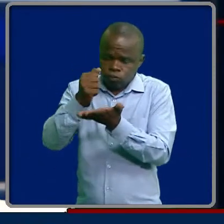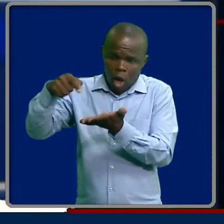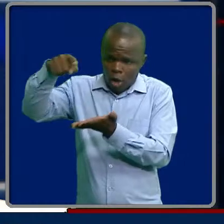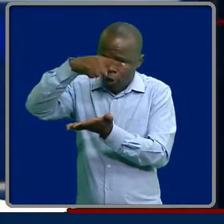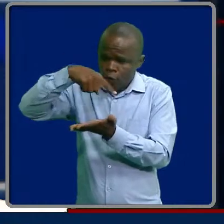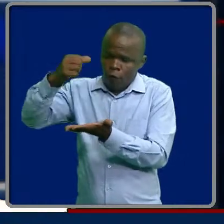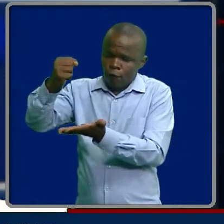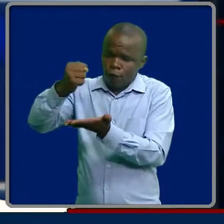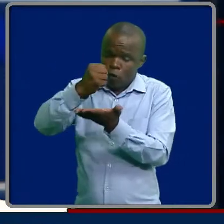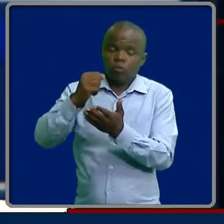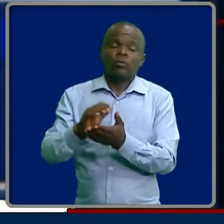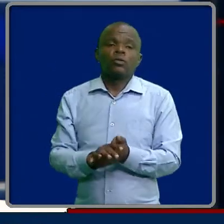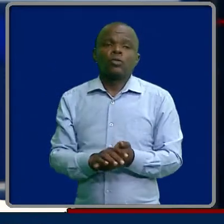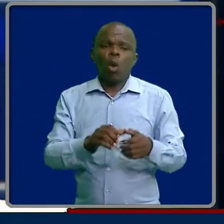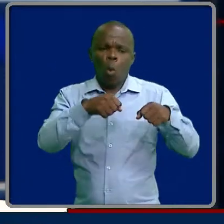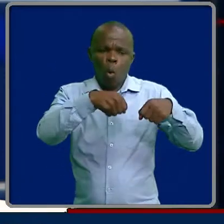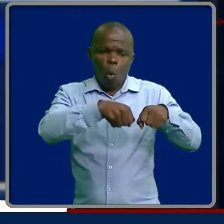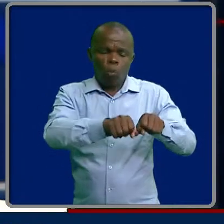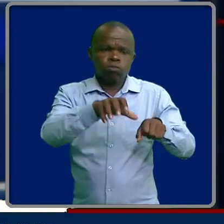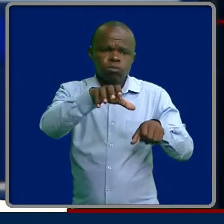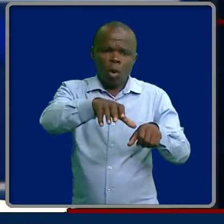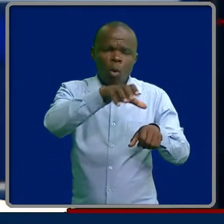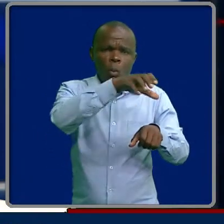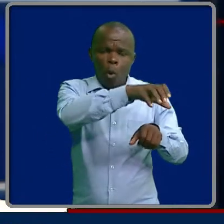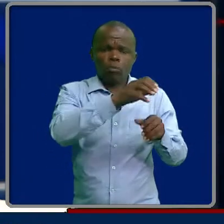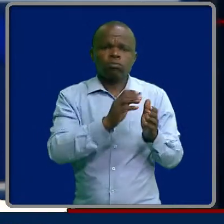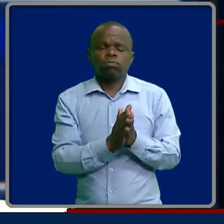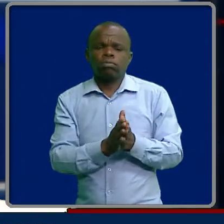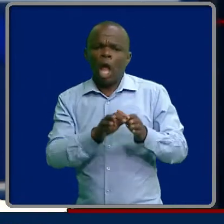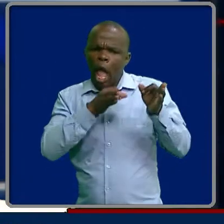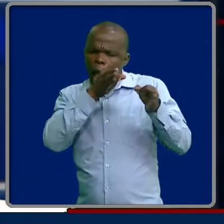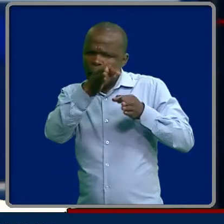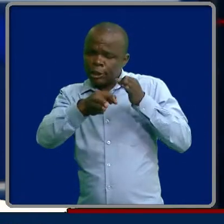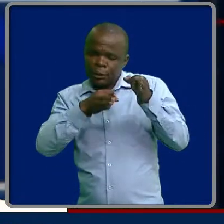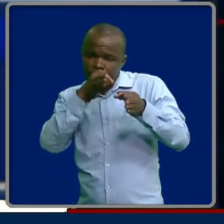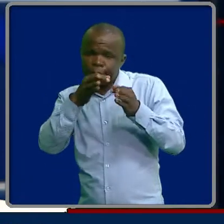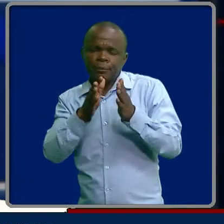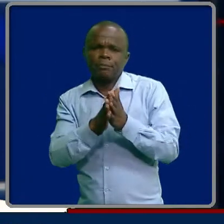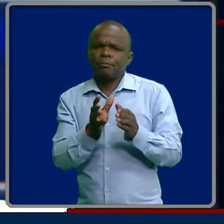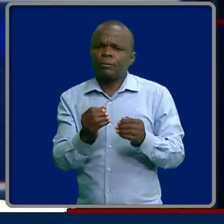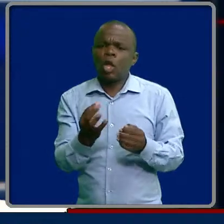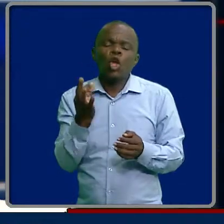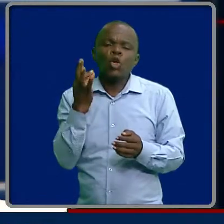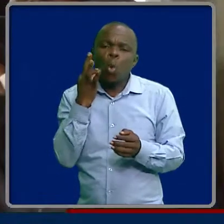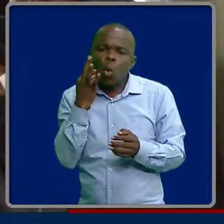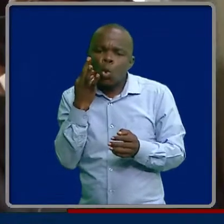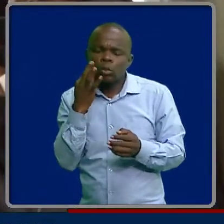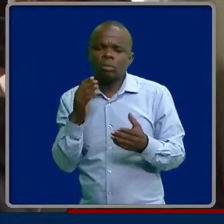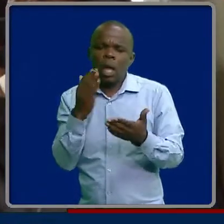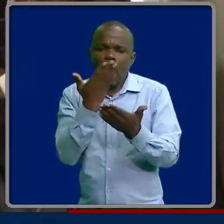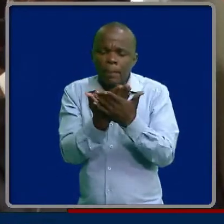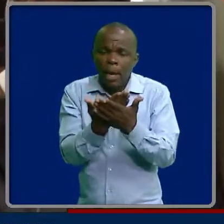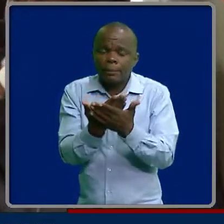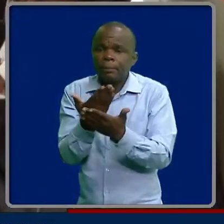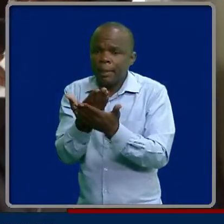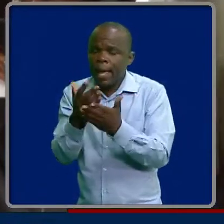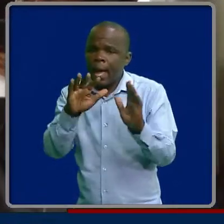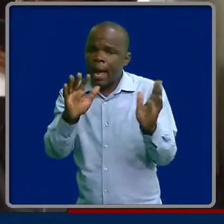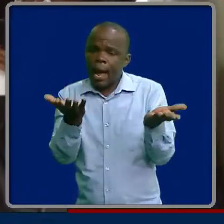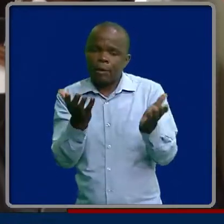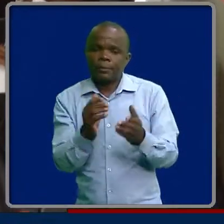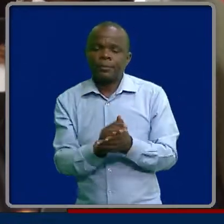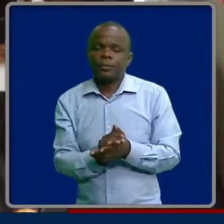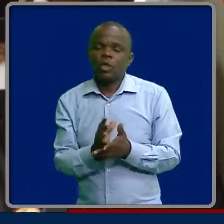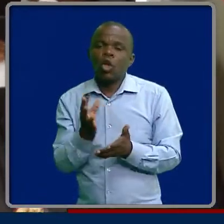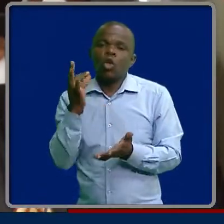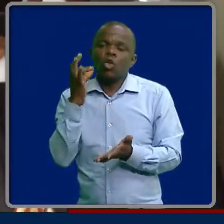to constituencies where youth are taught about the requirements for applying to the fund. The Youth Enterprise Revolving